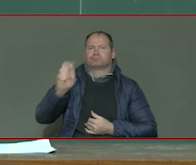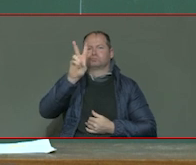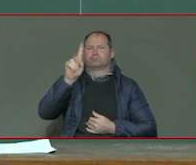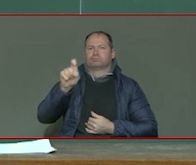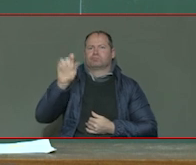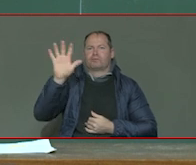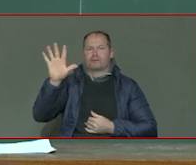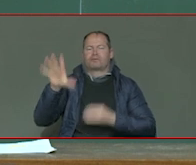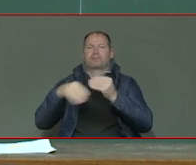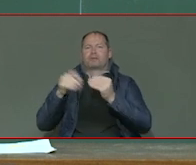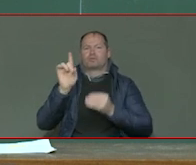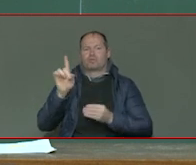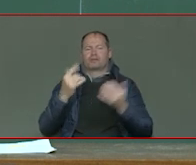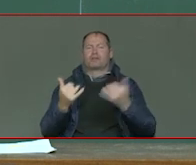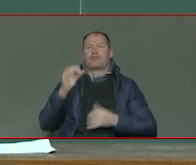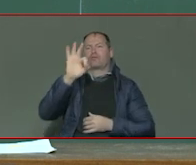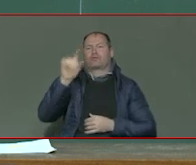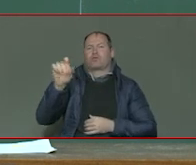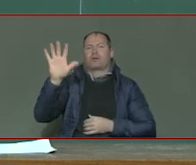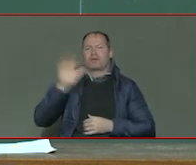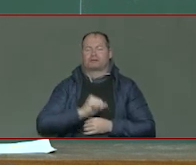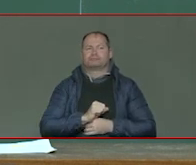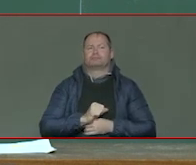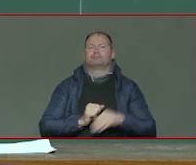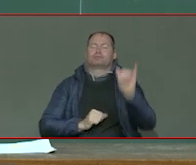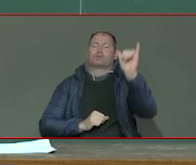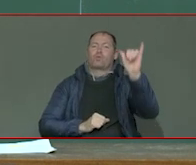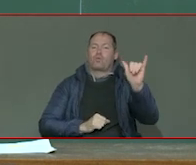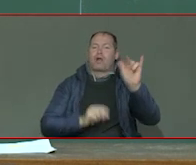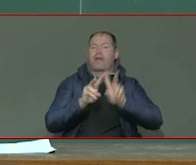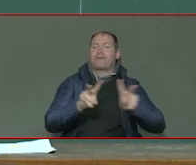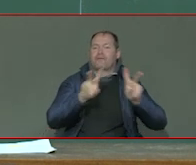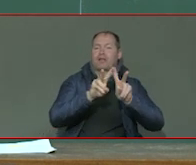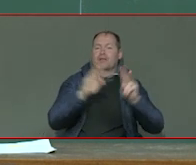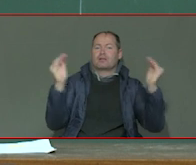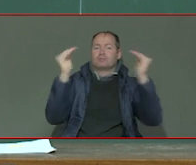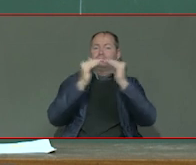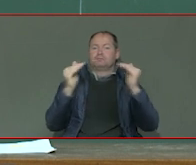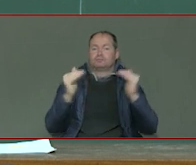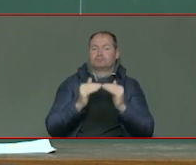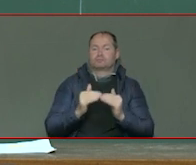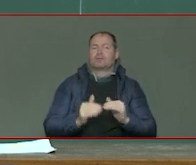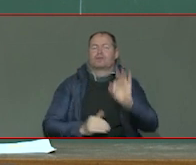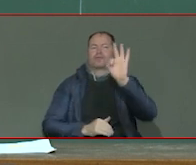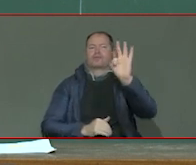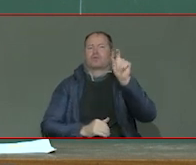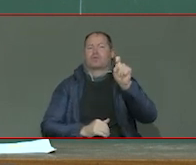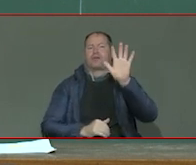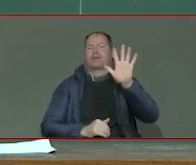and that is equal to 3, 5. So my corresponding y value here is equal to 3, 5. Is that